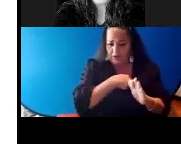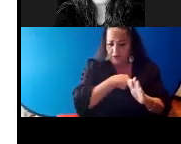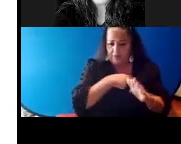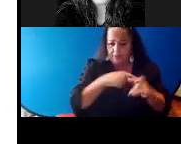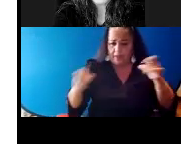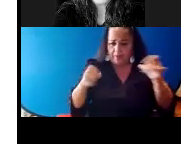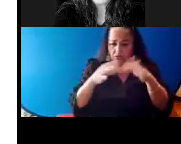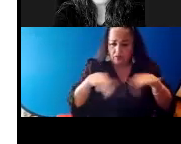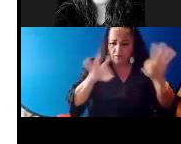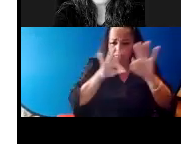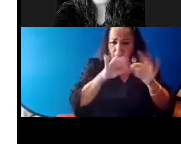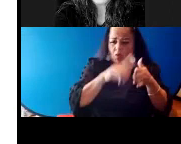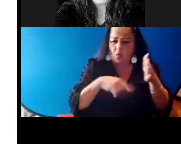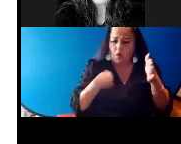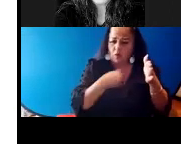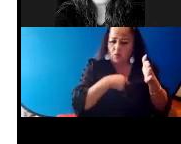what we do